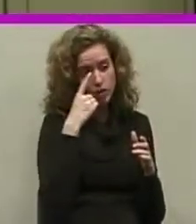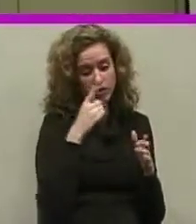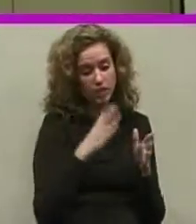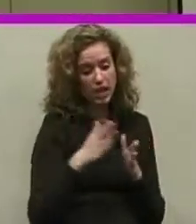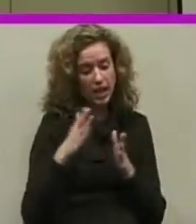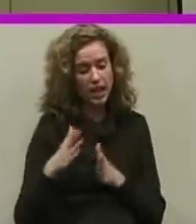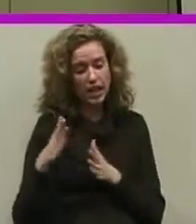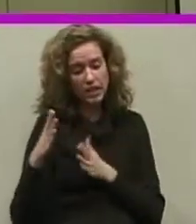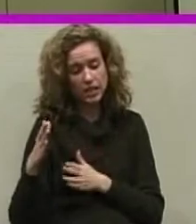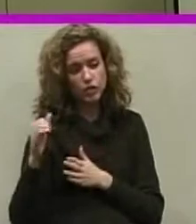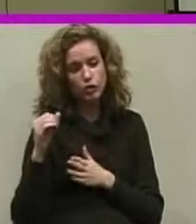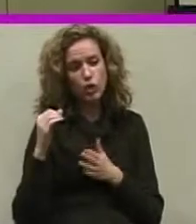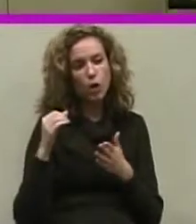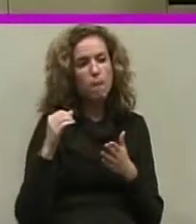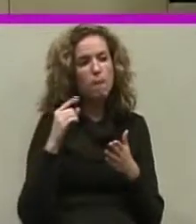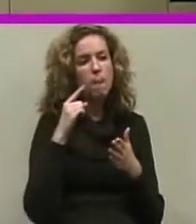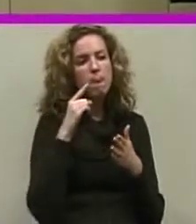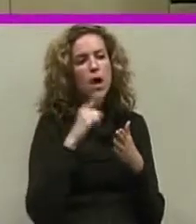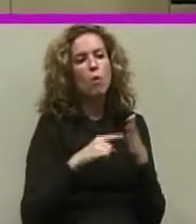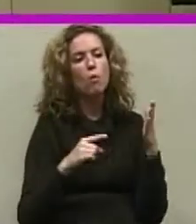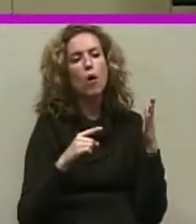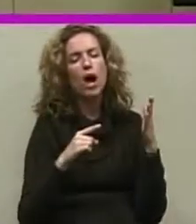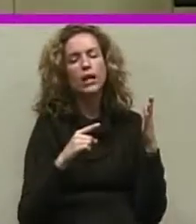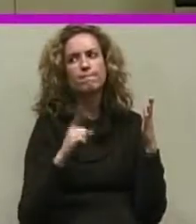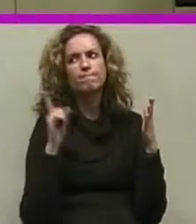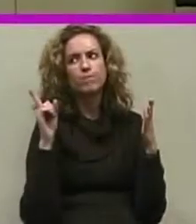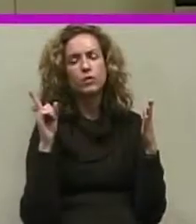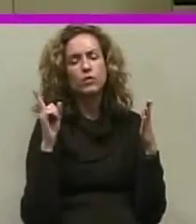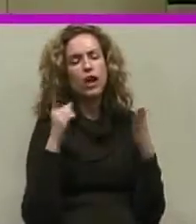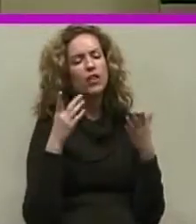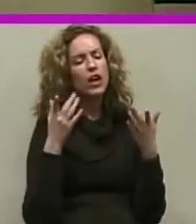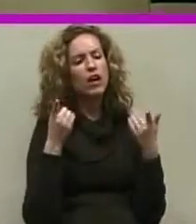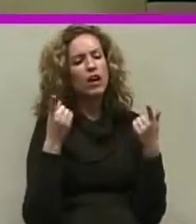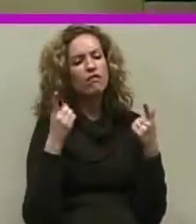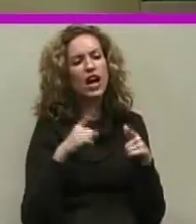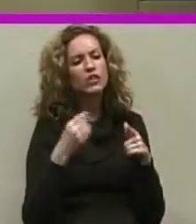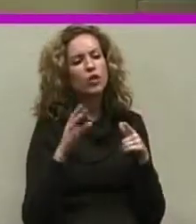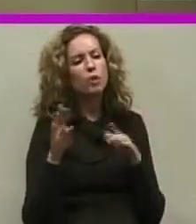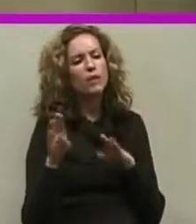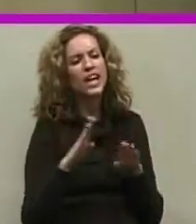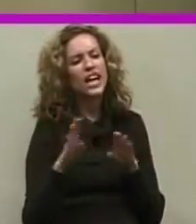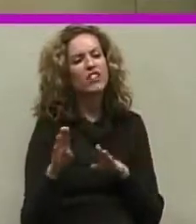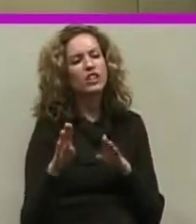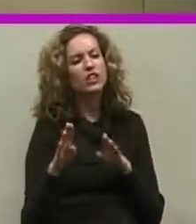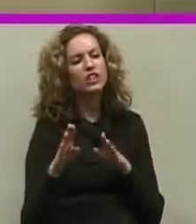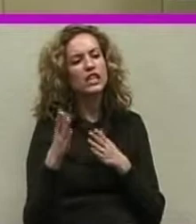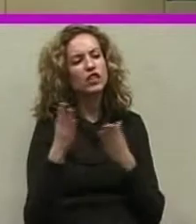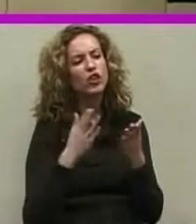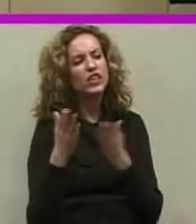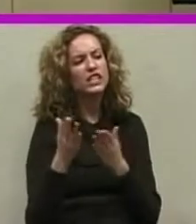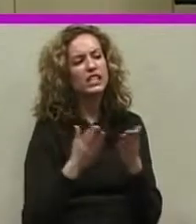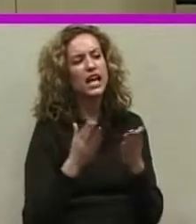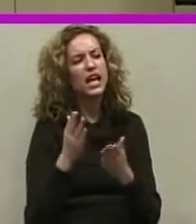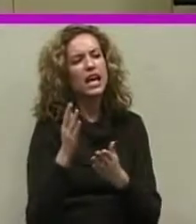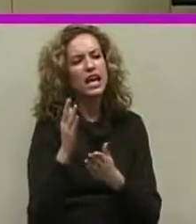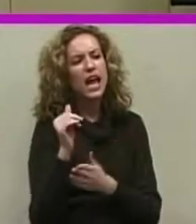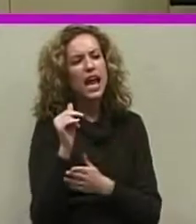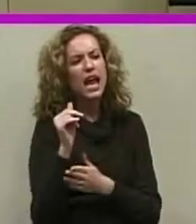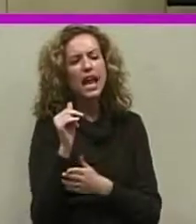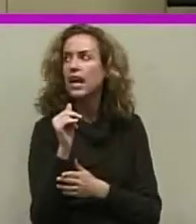okay, what antecedents play a role in here? Are there any setting events or behaviors that serve as antecedents to behavior